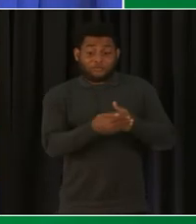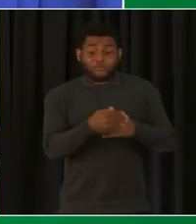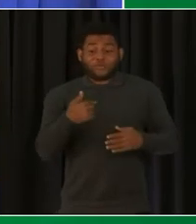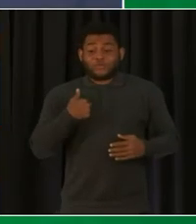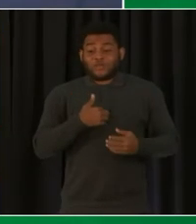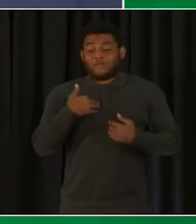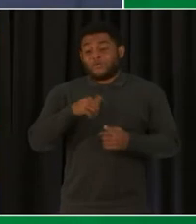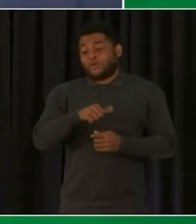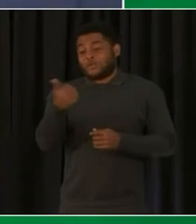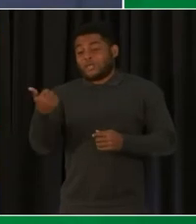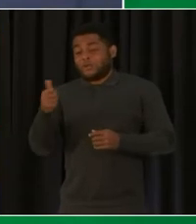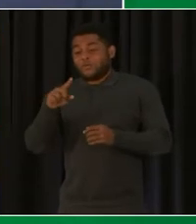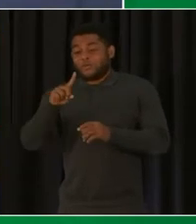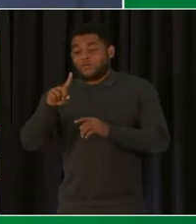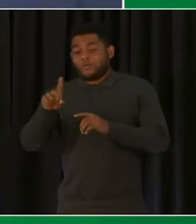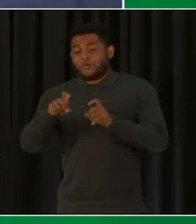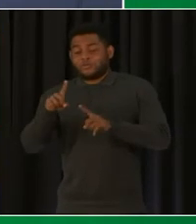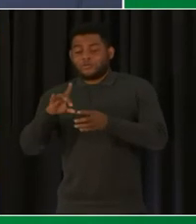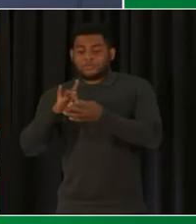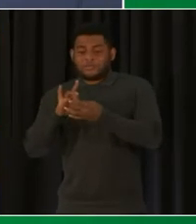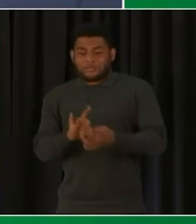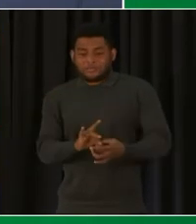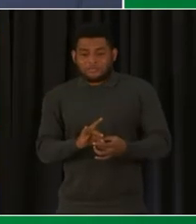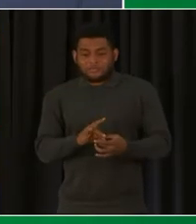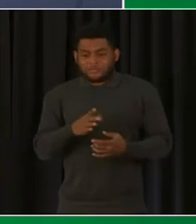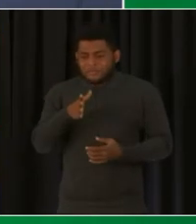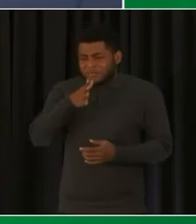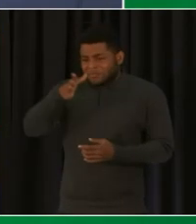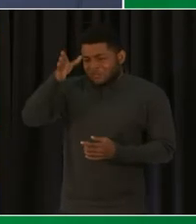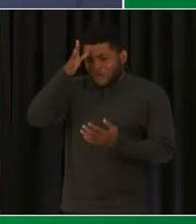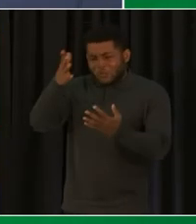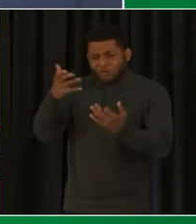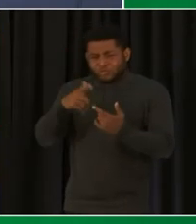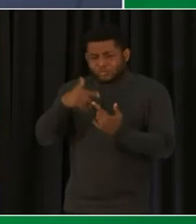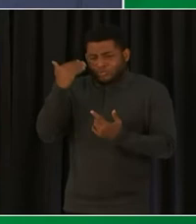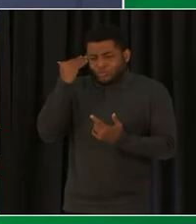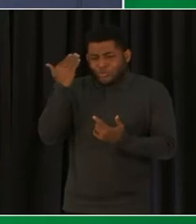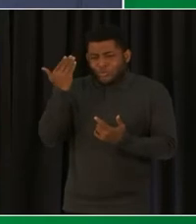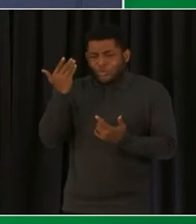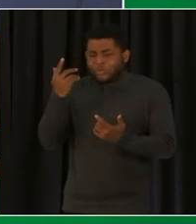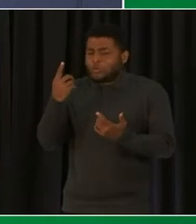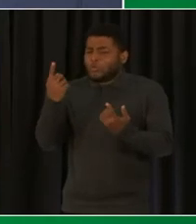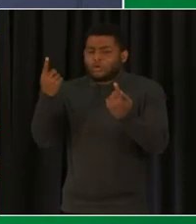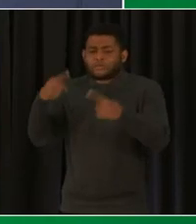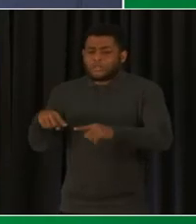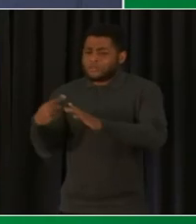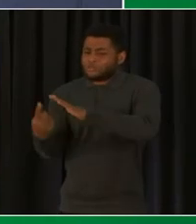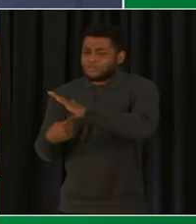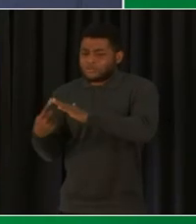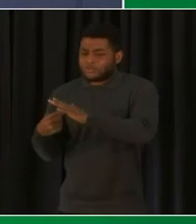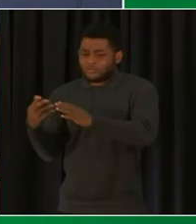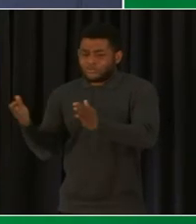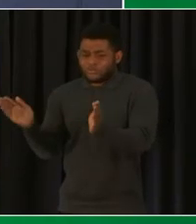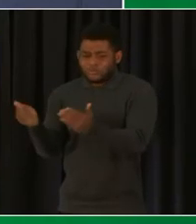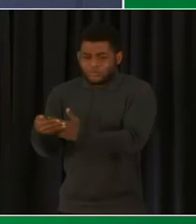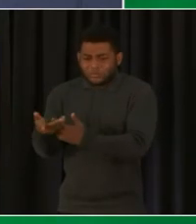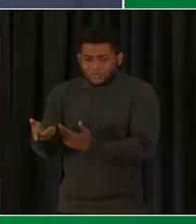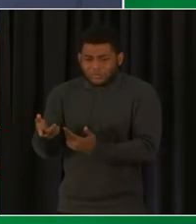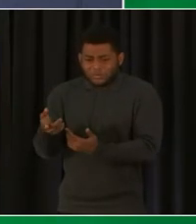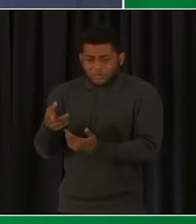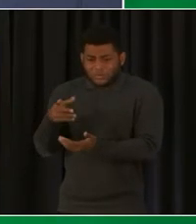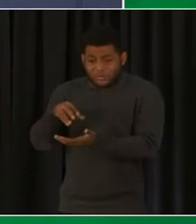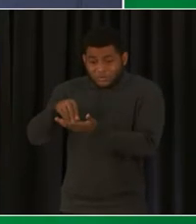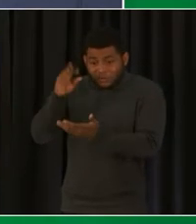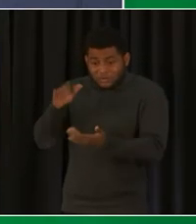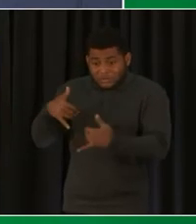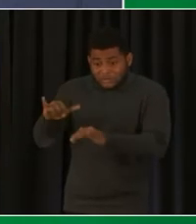that. A parent wants to know what happens in the isolation room and does their child still receive some sort of